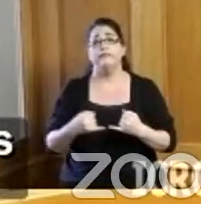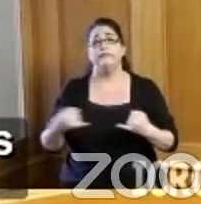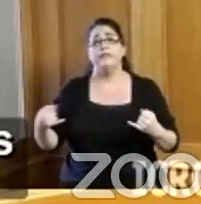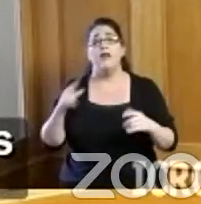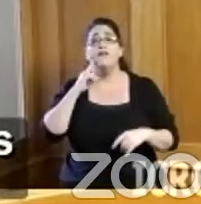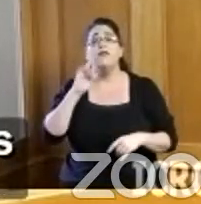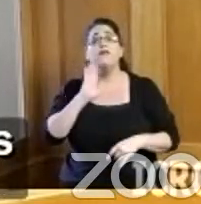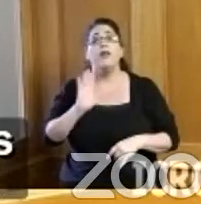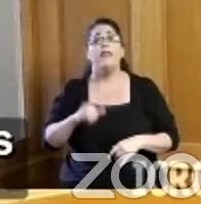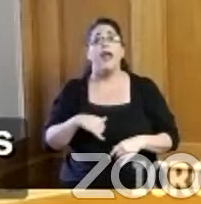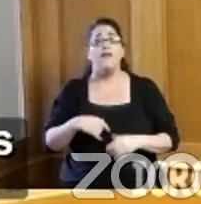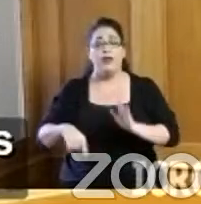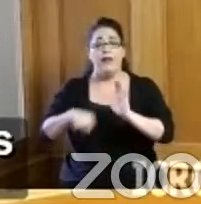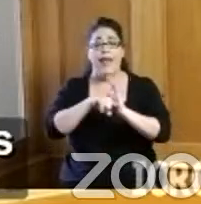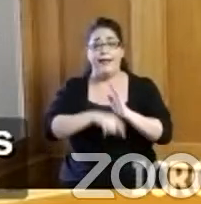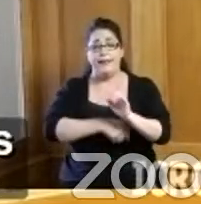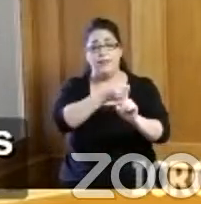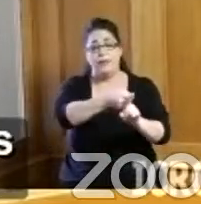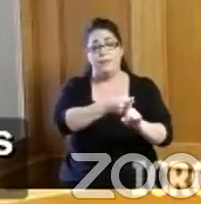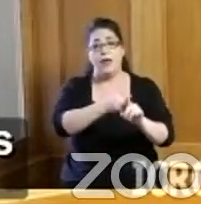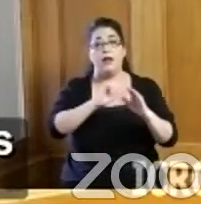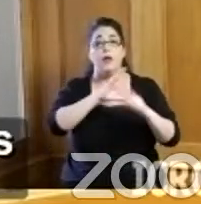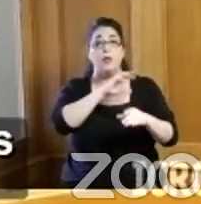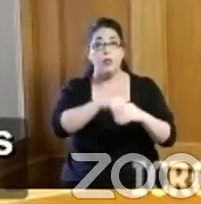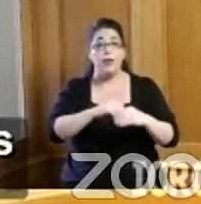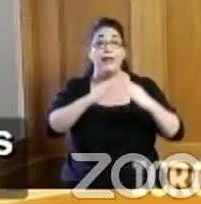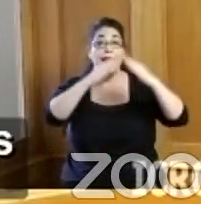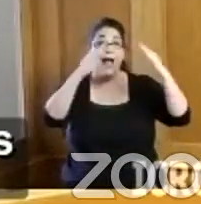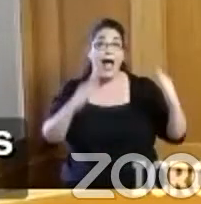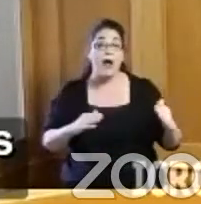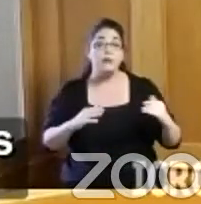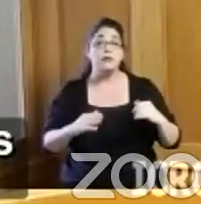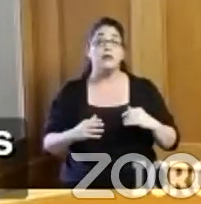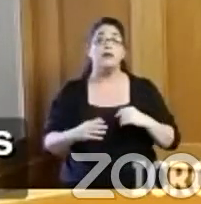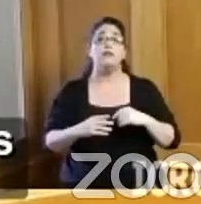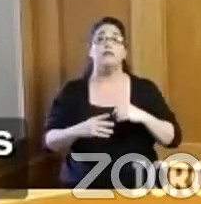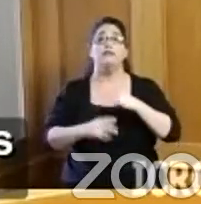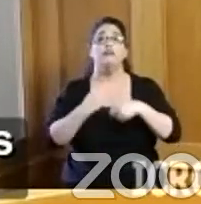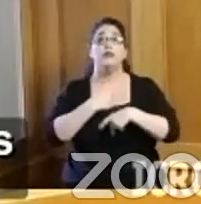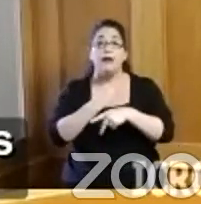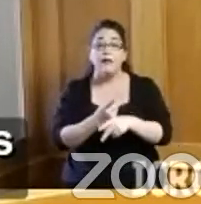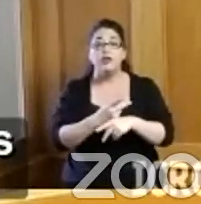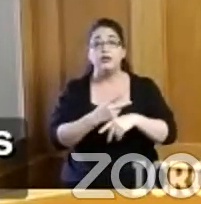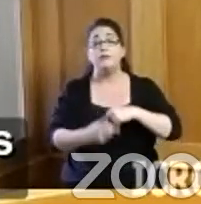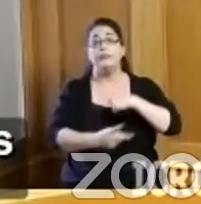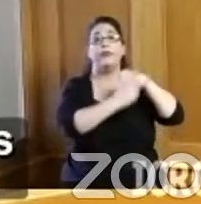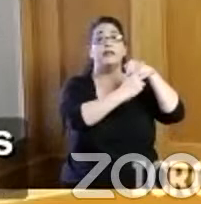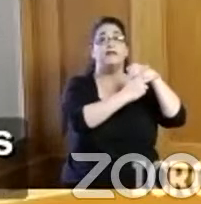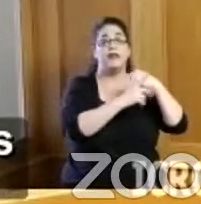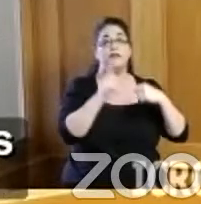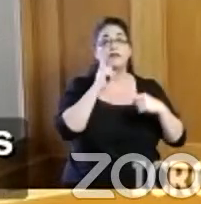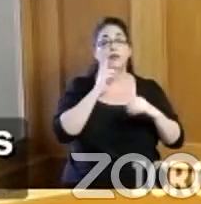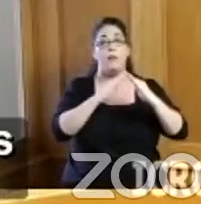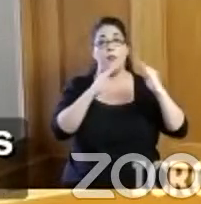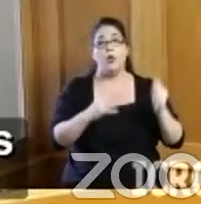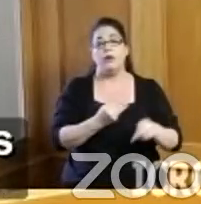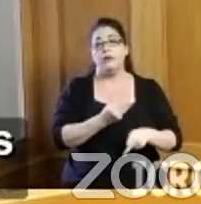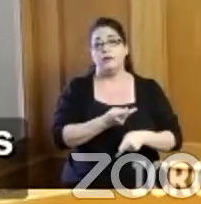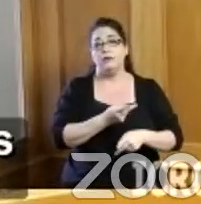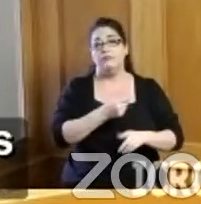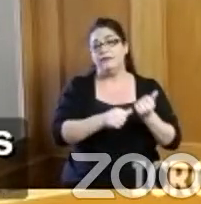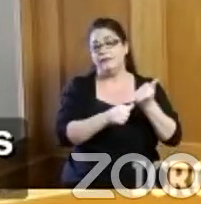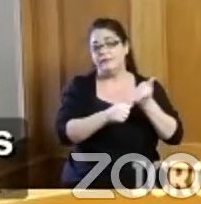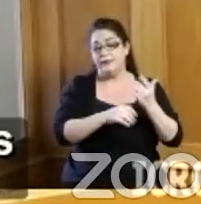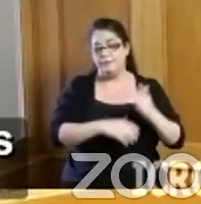addressing negative impacts, including housing, production, preservation, protection, as well as mortgage assistance,